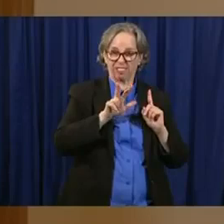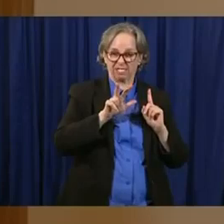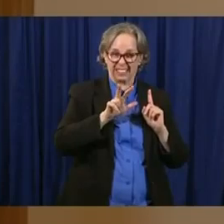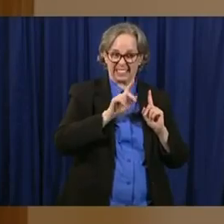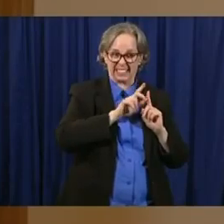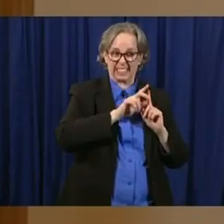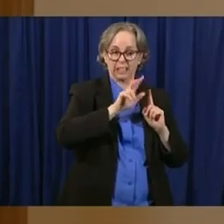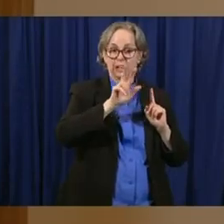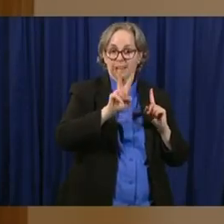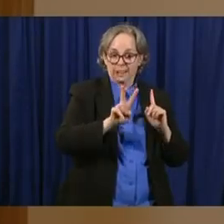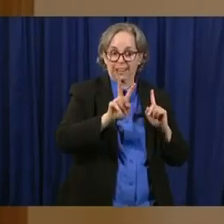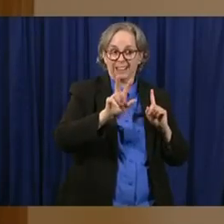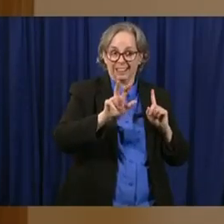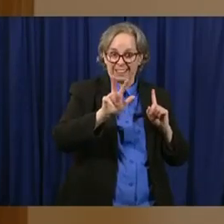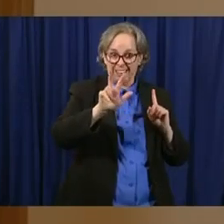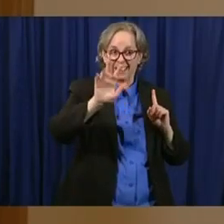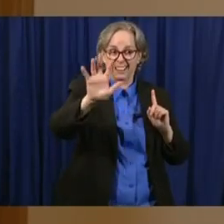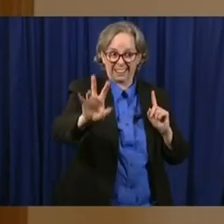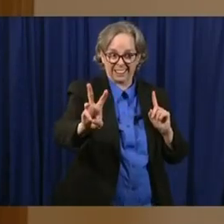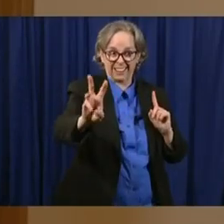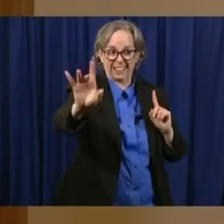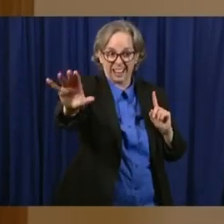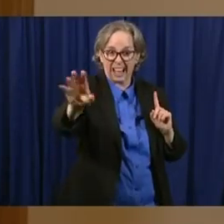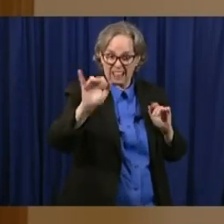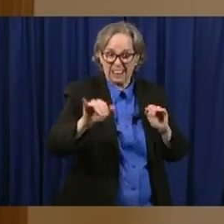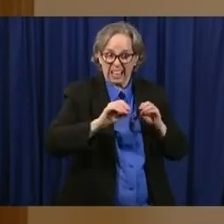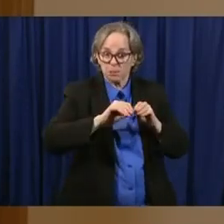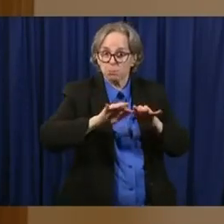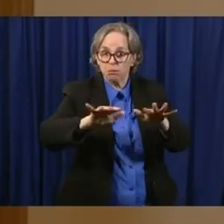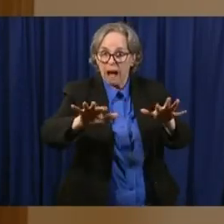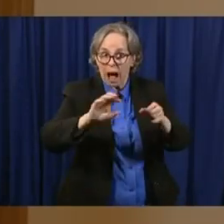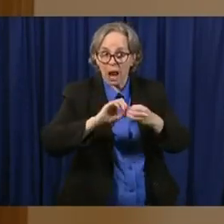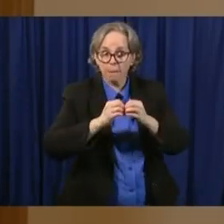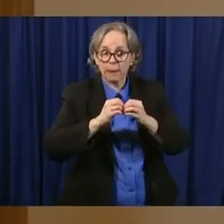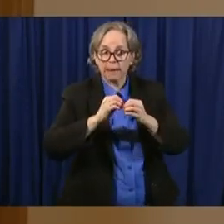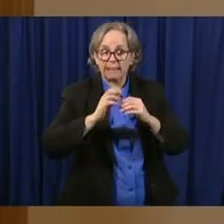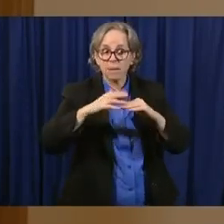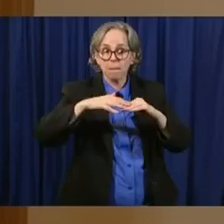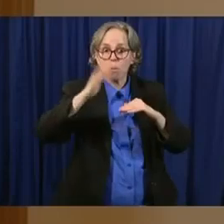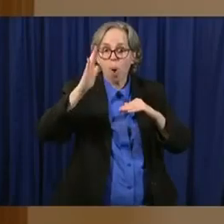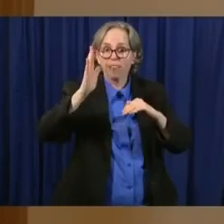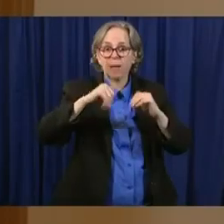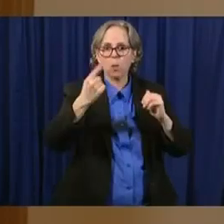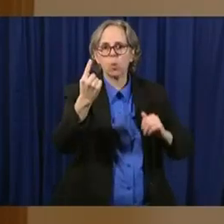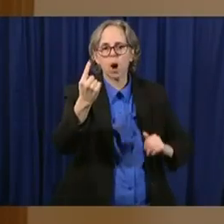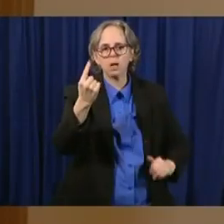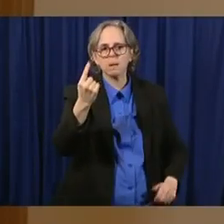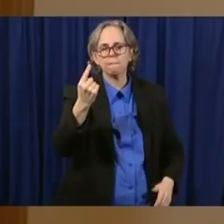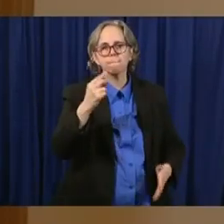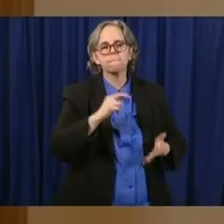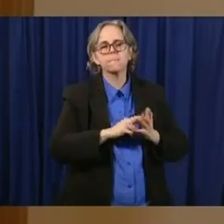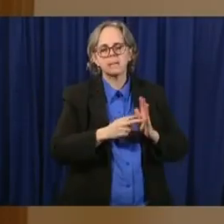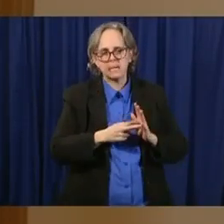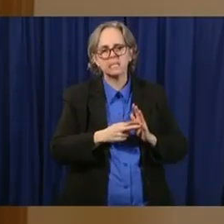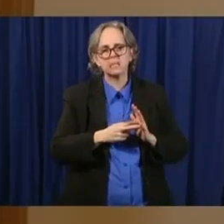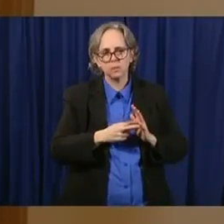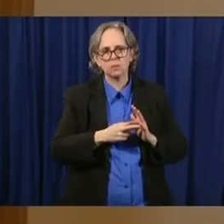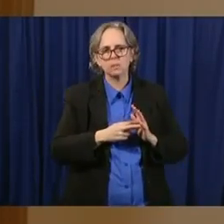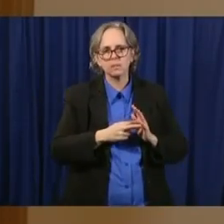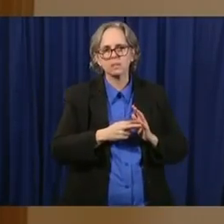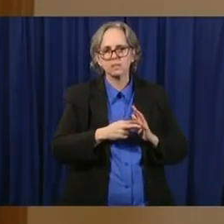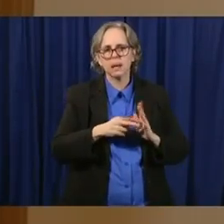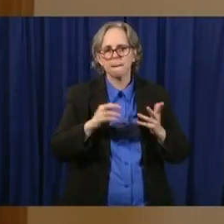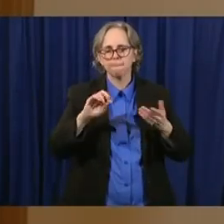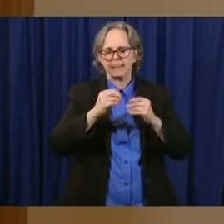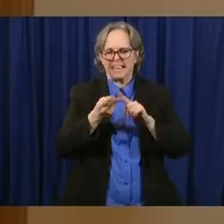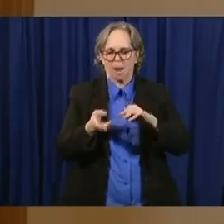an R0 or that spread number is above 1, it means that we're exponentially growing it. When you have an